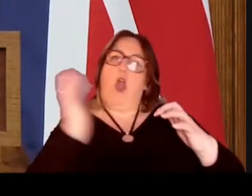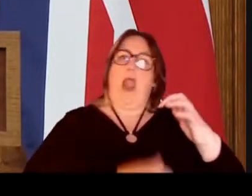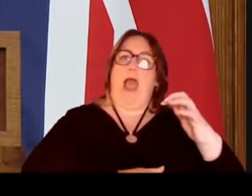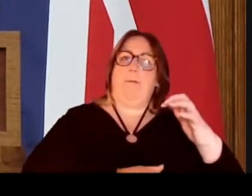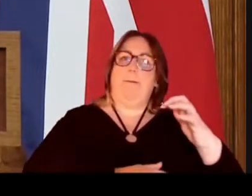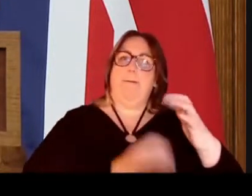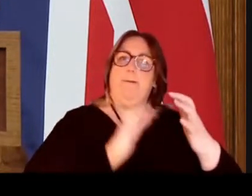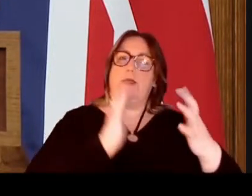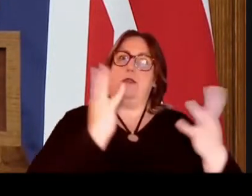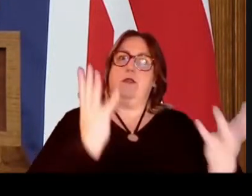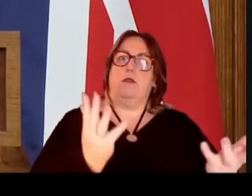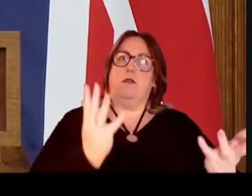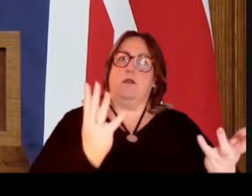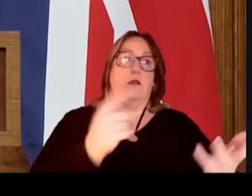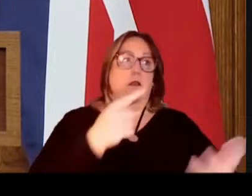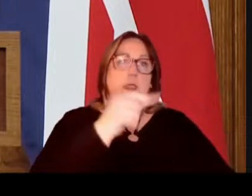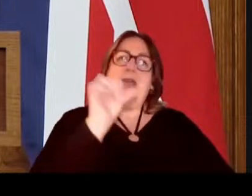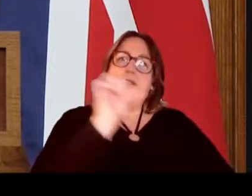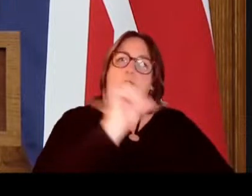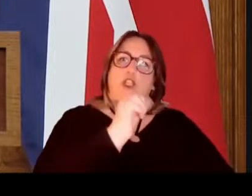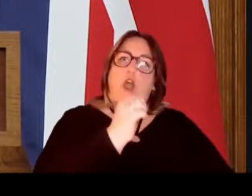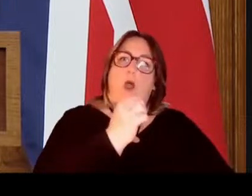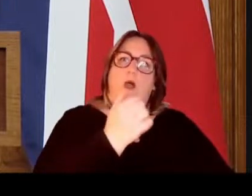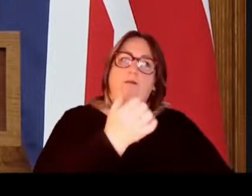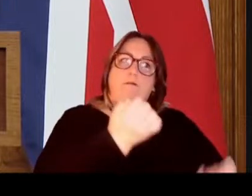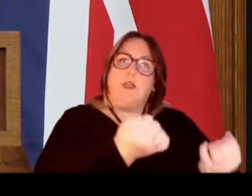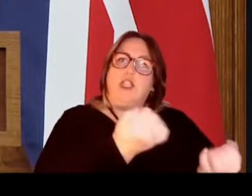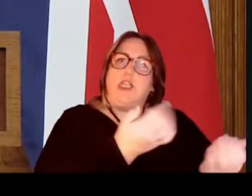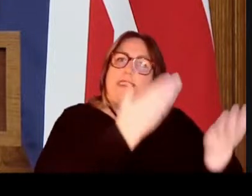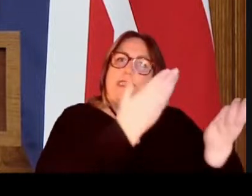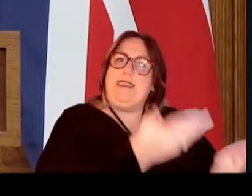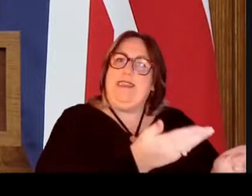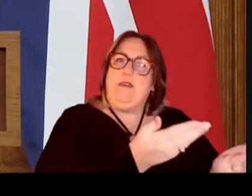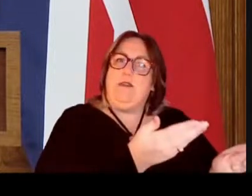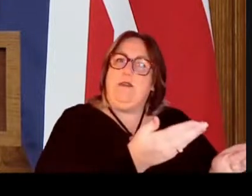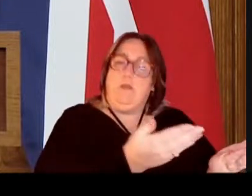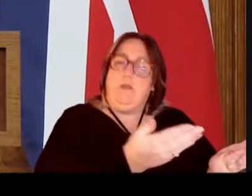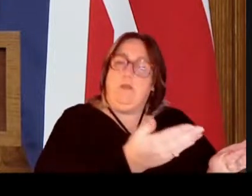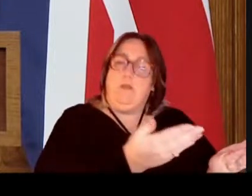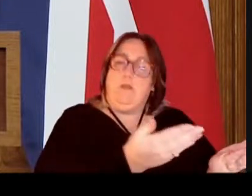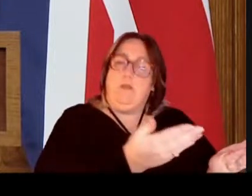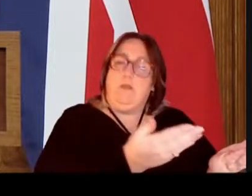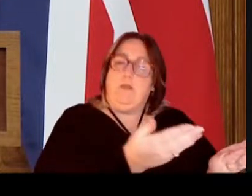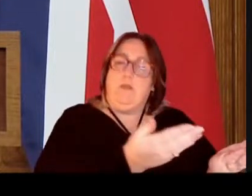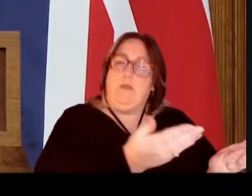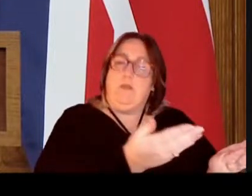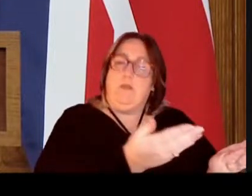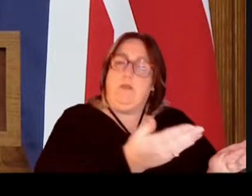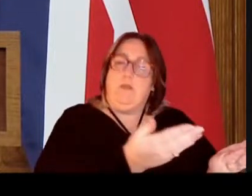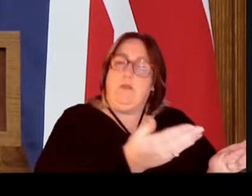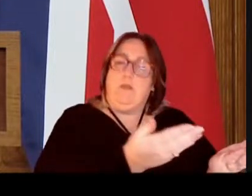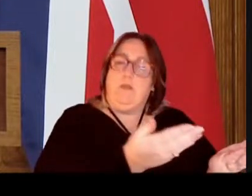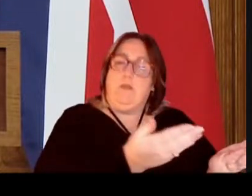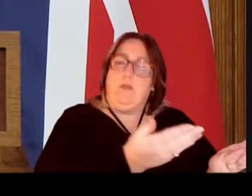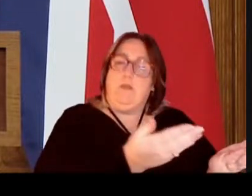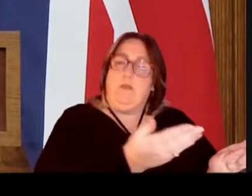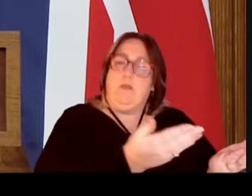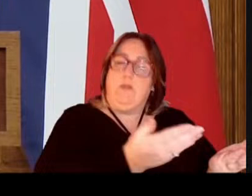And only by having the rules in place can that justice be delivered as a...